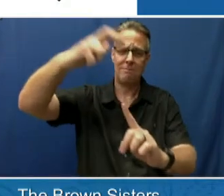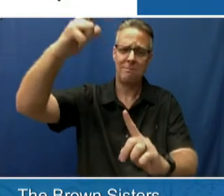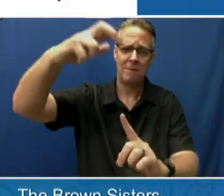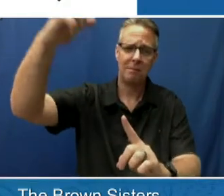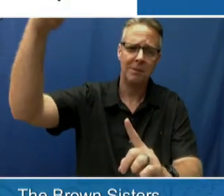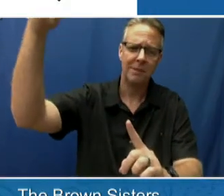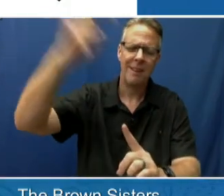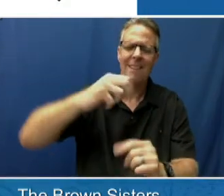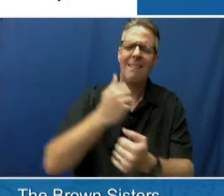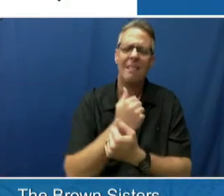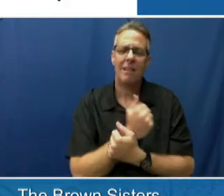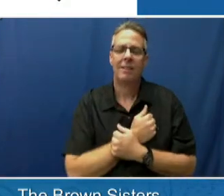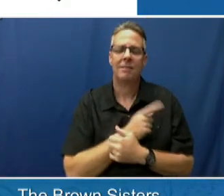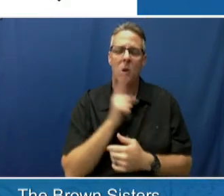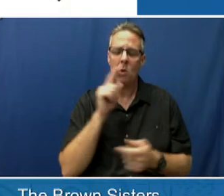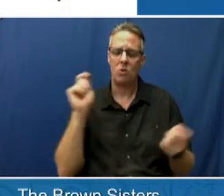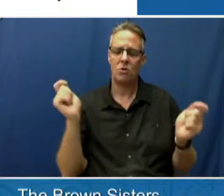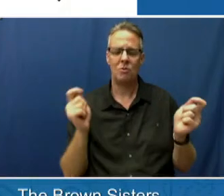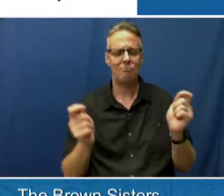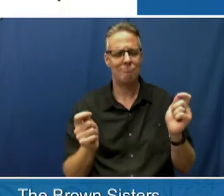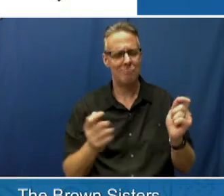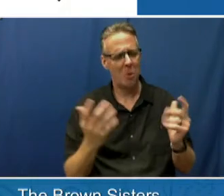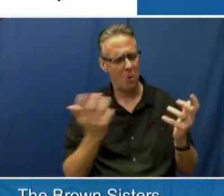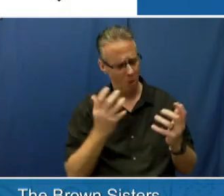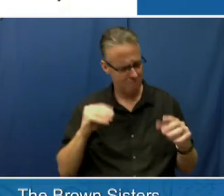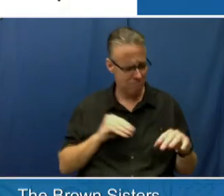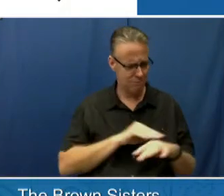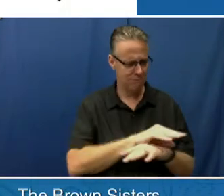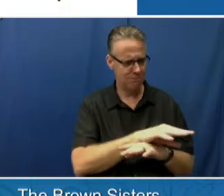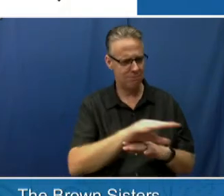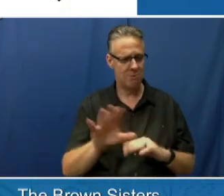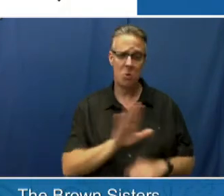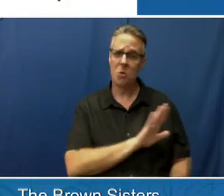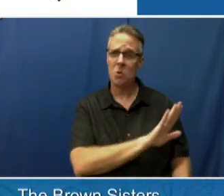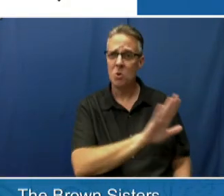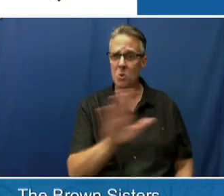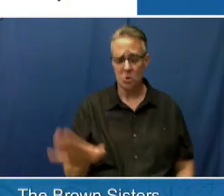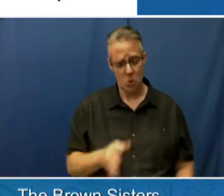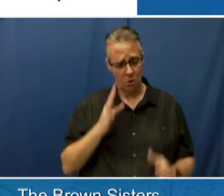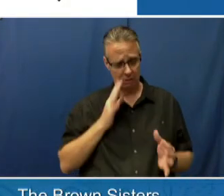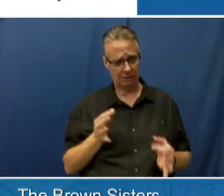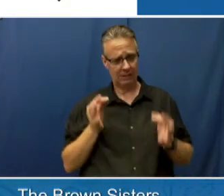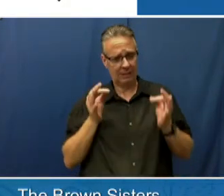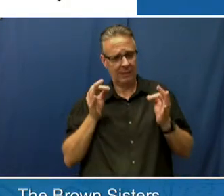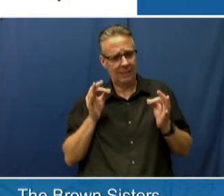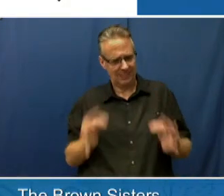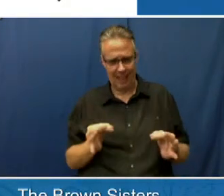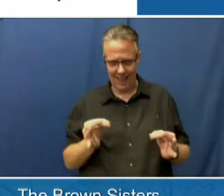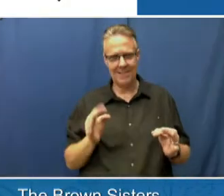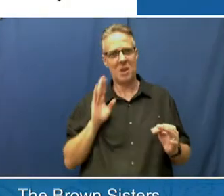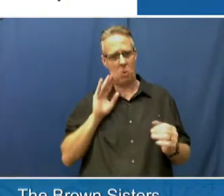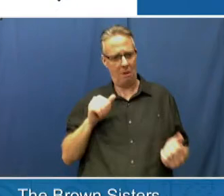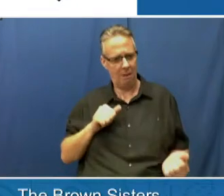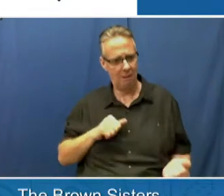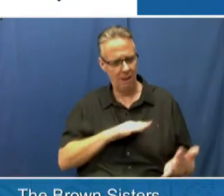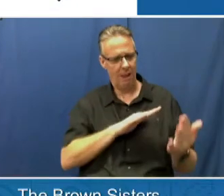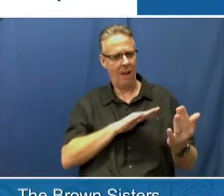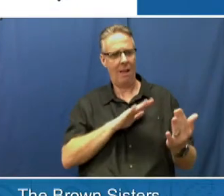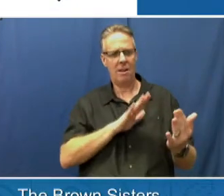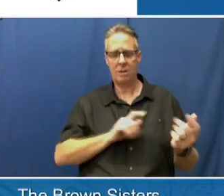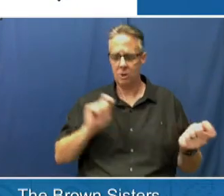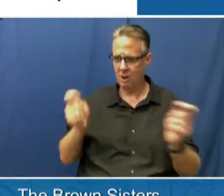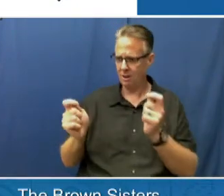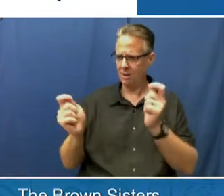emotion. It's a choice, the only solution to change the world.